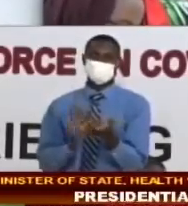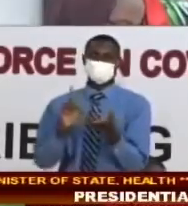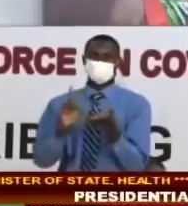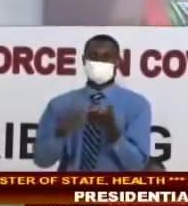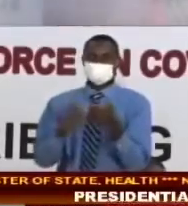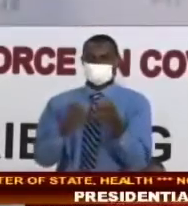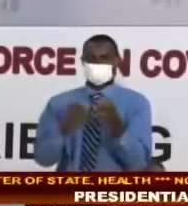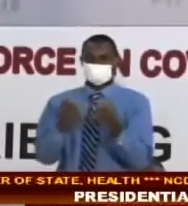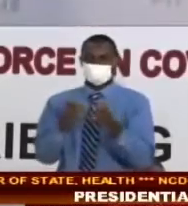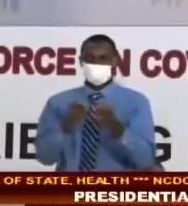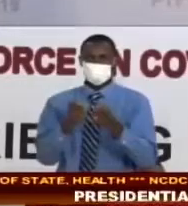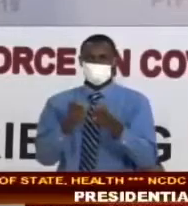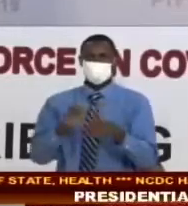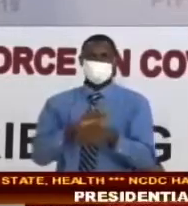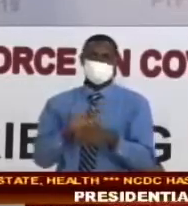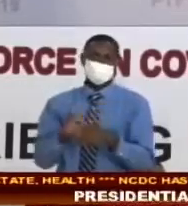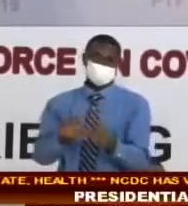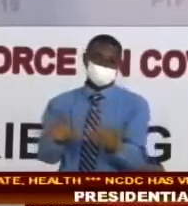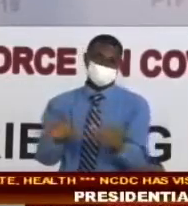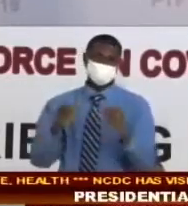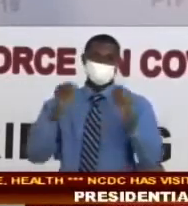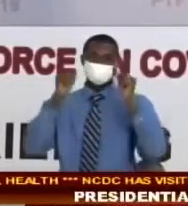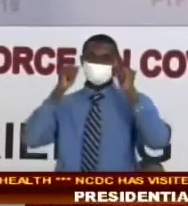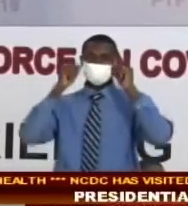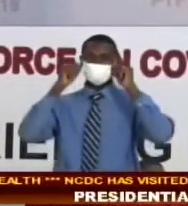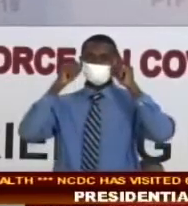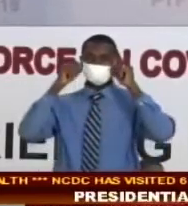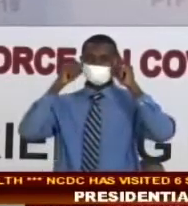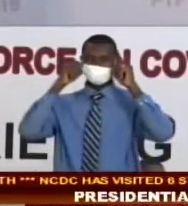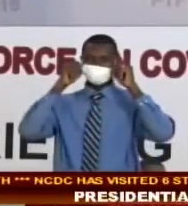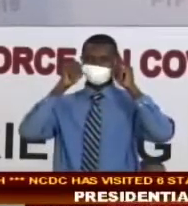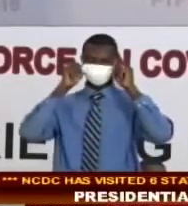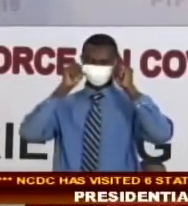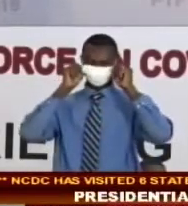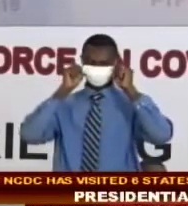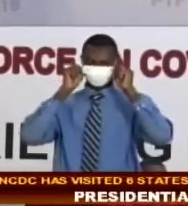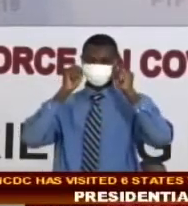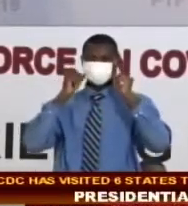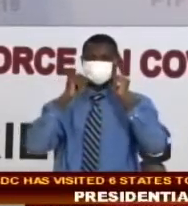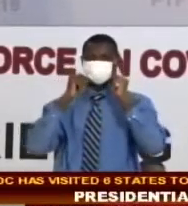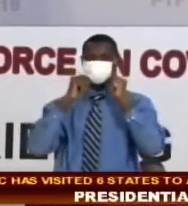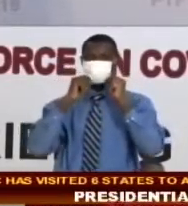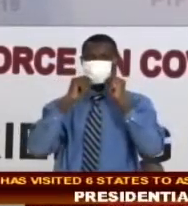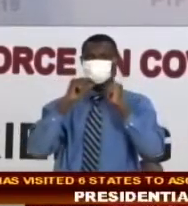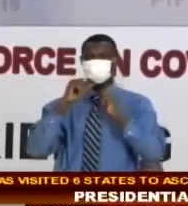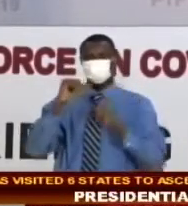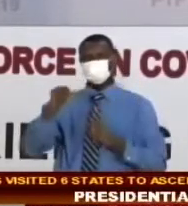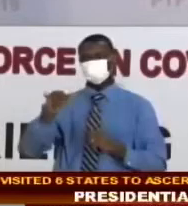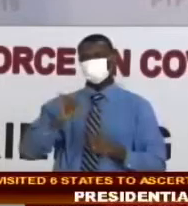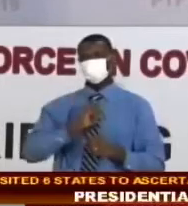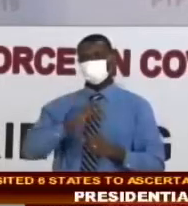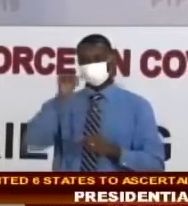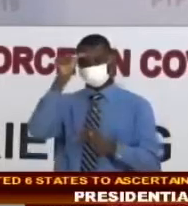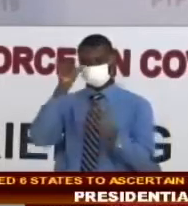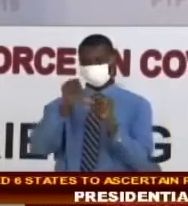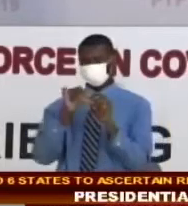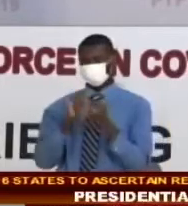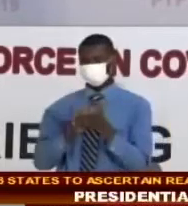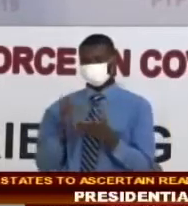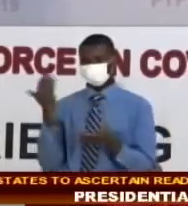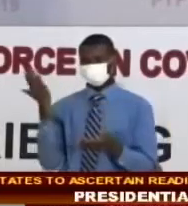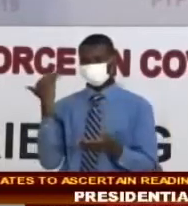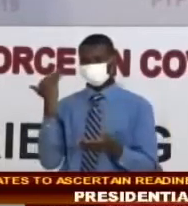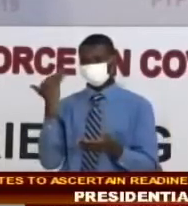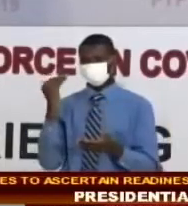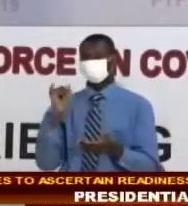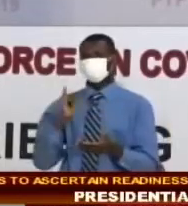remedy for COVID-19. Yes, I remember that some time ago I did say that